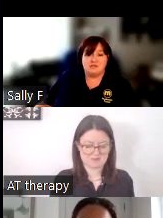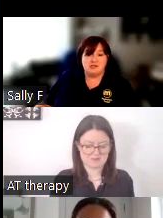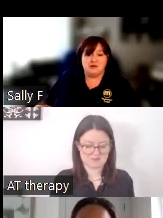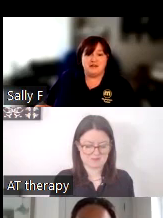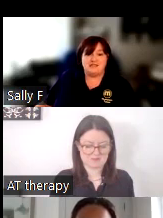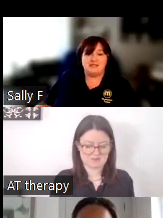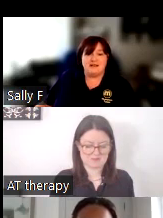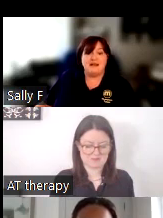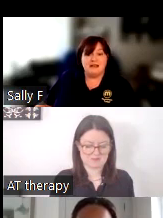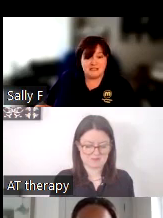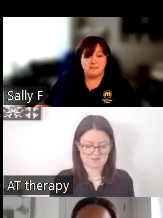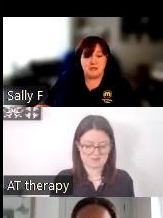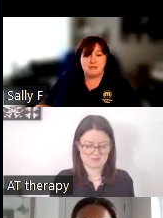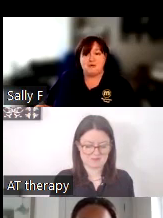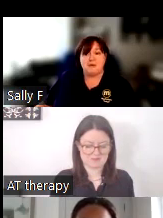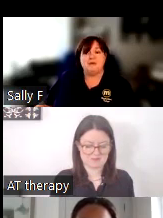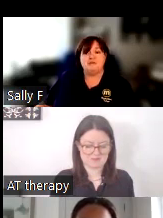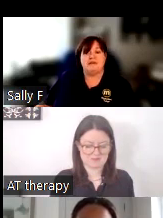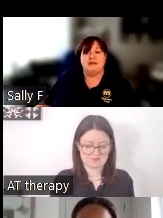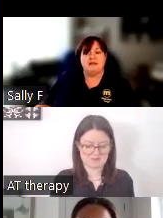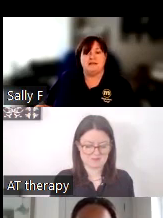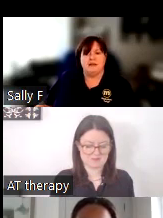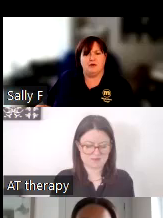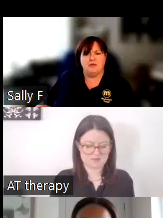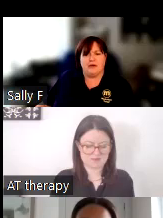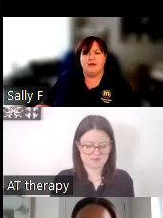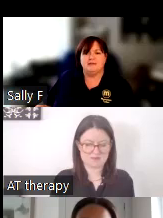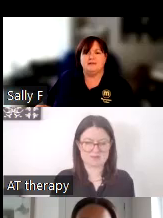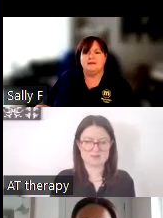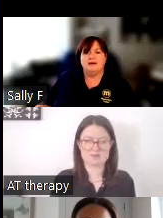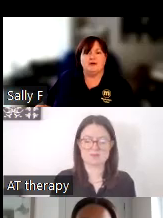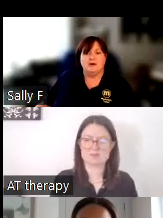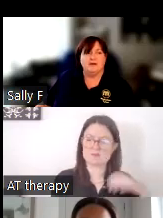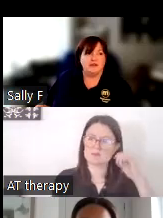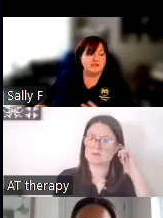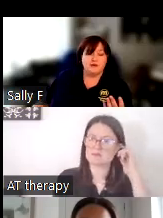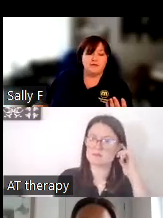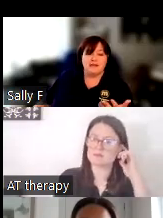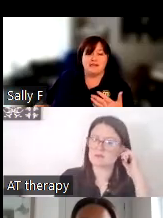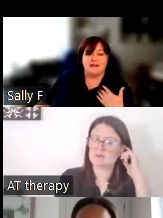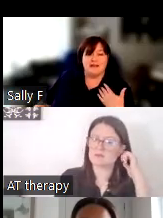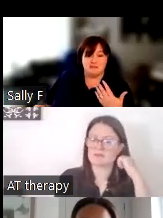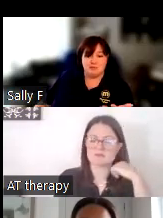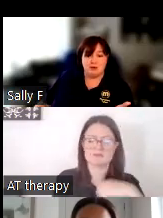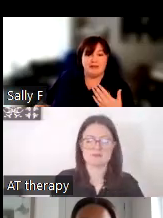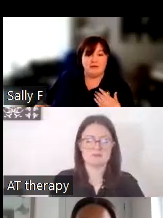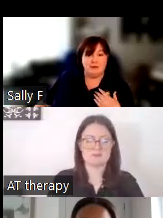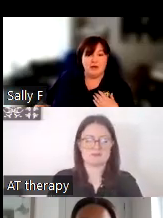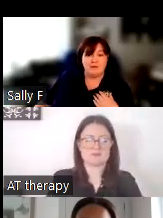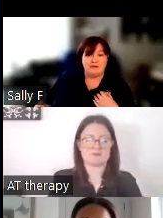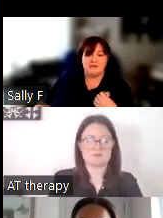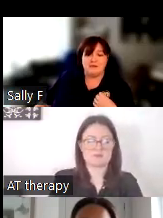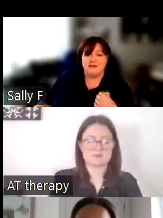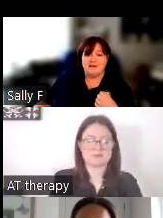books and stories, there is beautiful poetry that the author or the songwriter has put in there